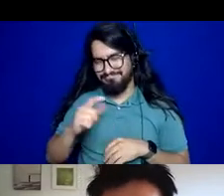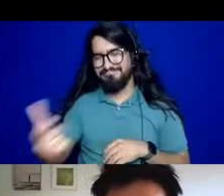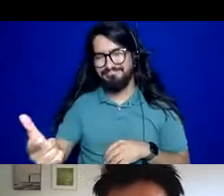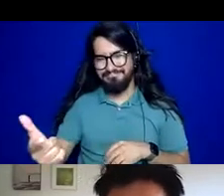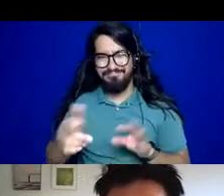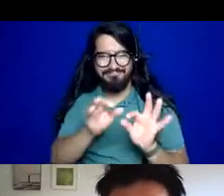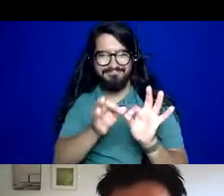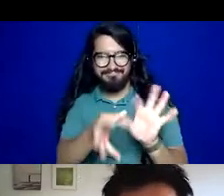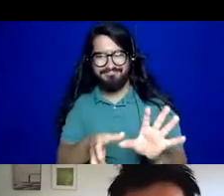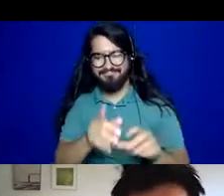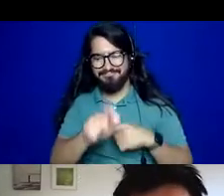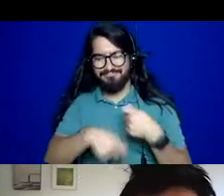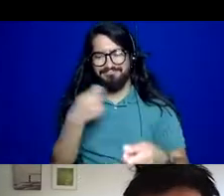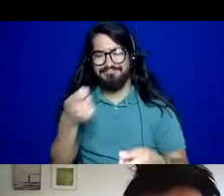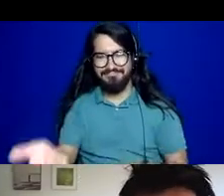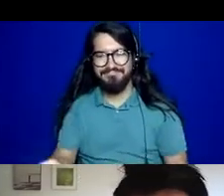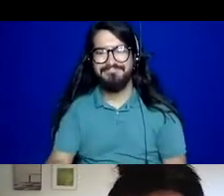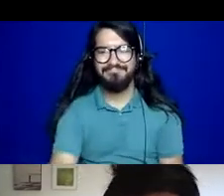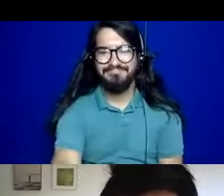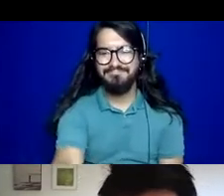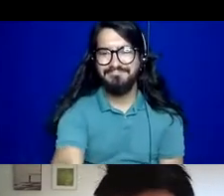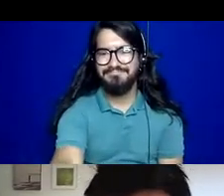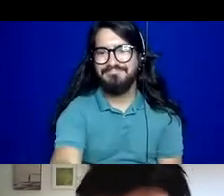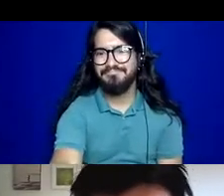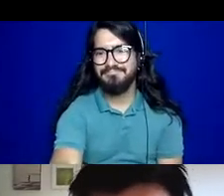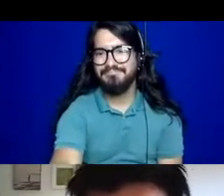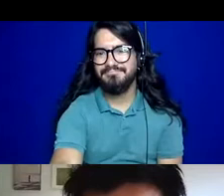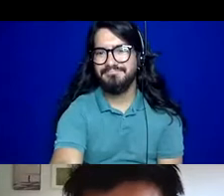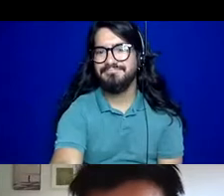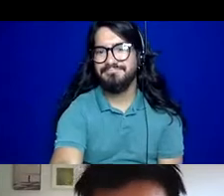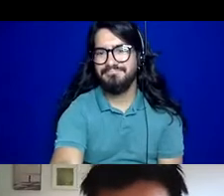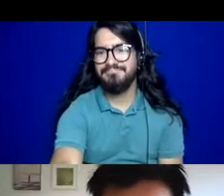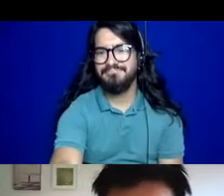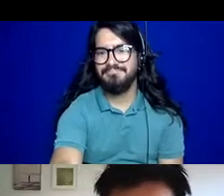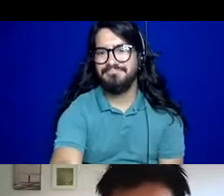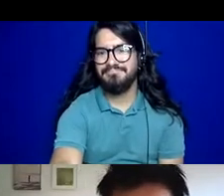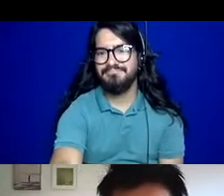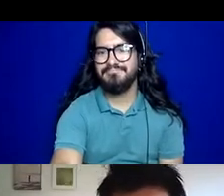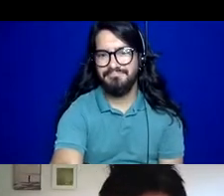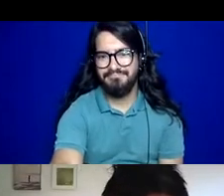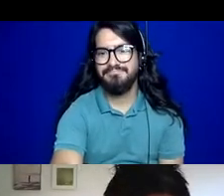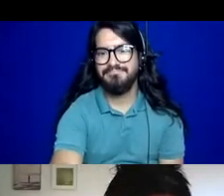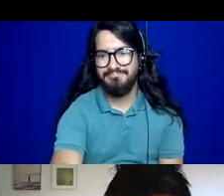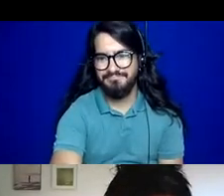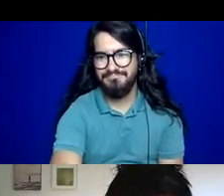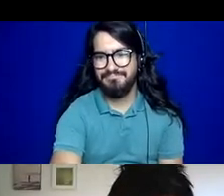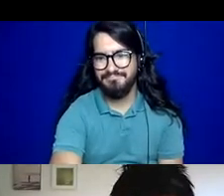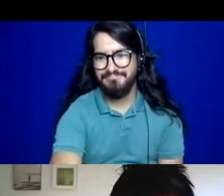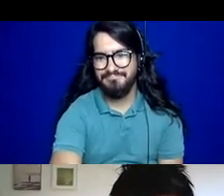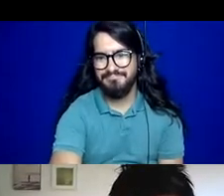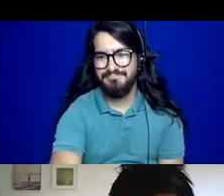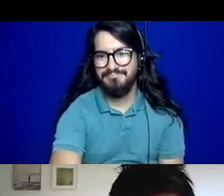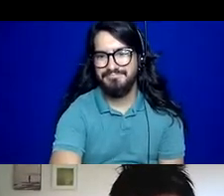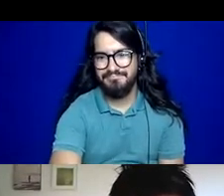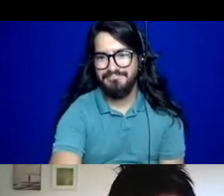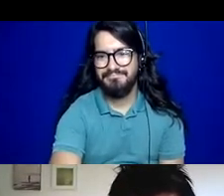With microphones, you can cover up the microphones. And somebody, I think it was Jack, shared on chat that they were